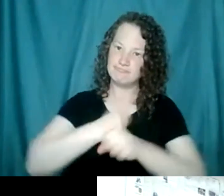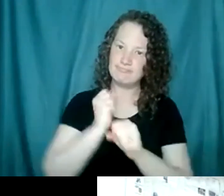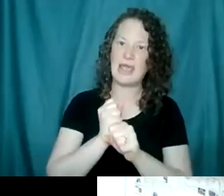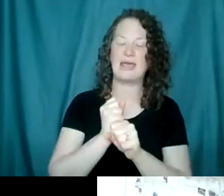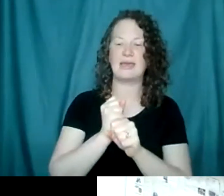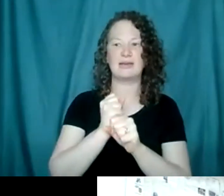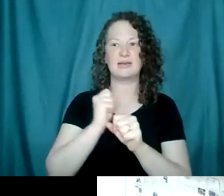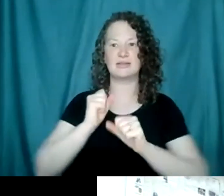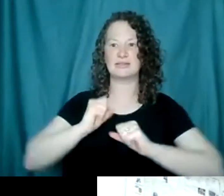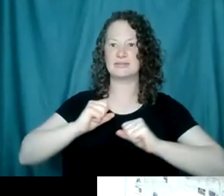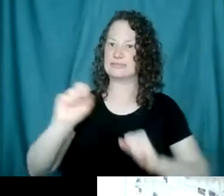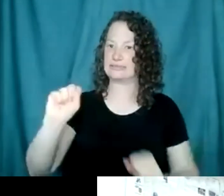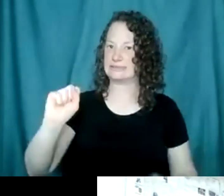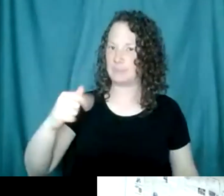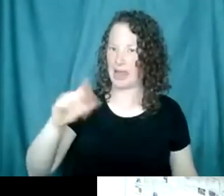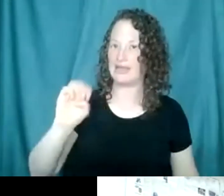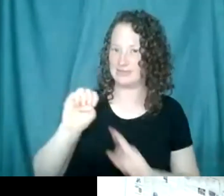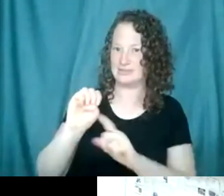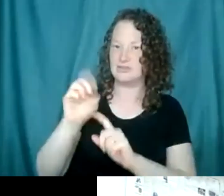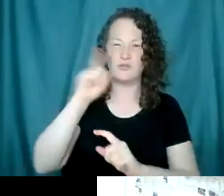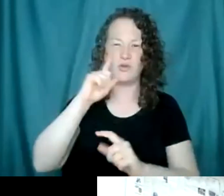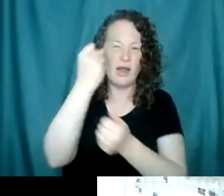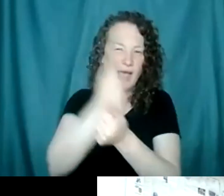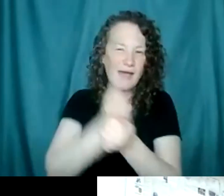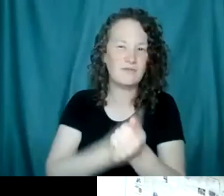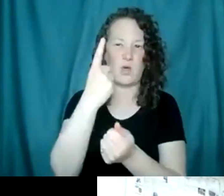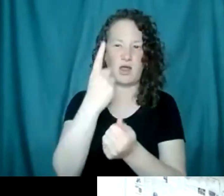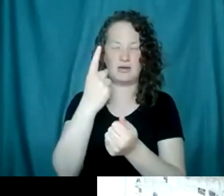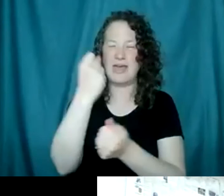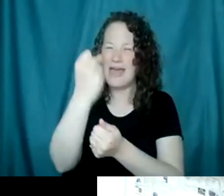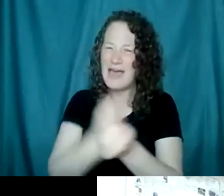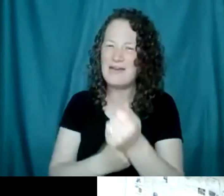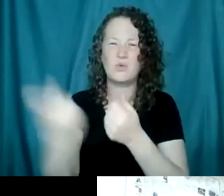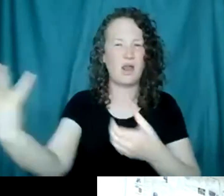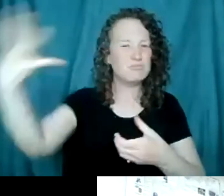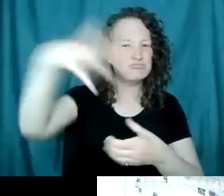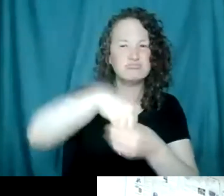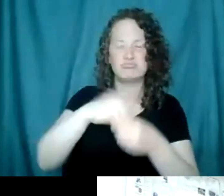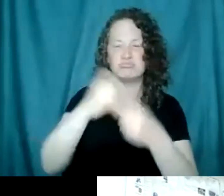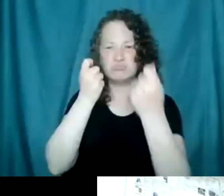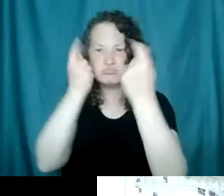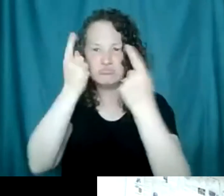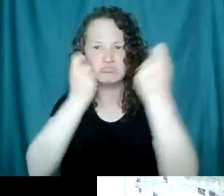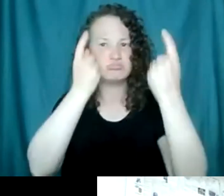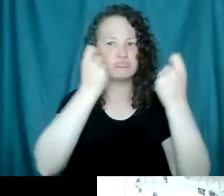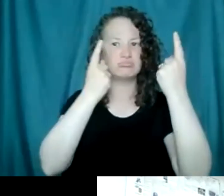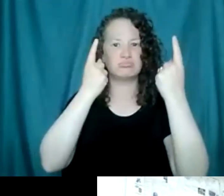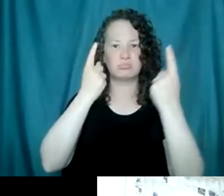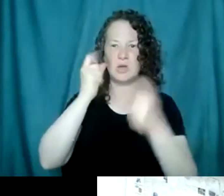table and be inclusive and be understanding and be able to